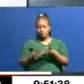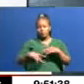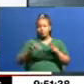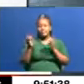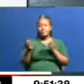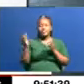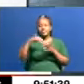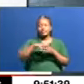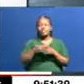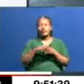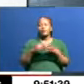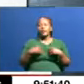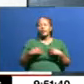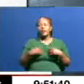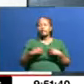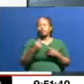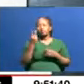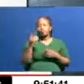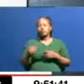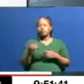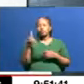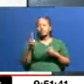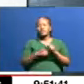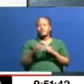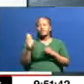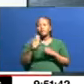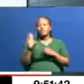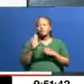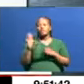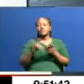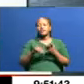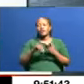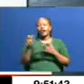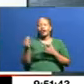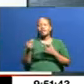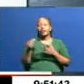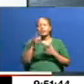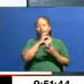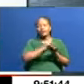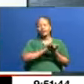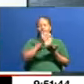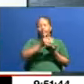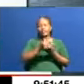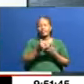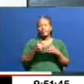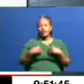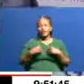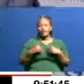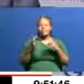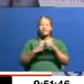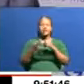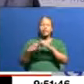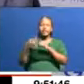to 2.16 billion shillings, while non-funded income was up 63% to 880 million